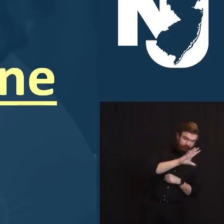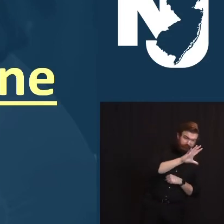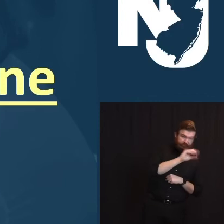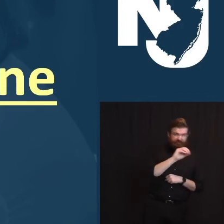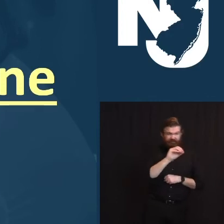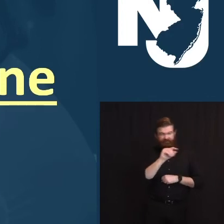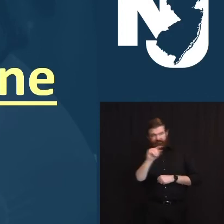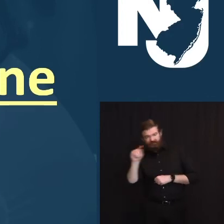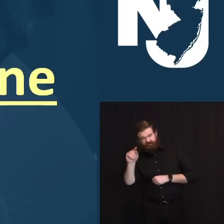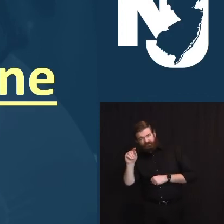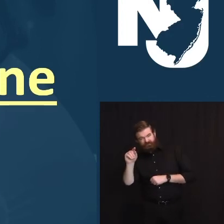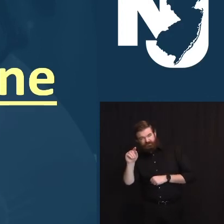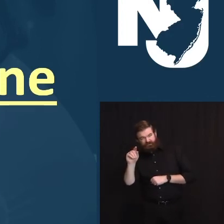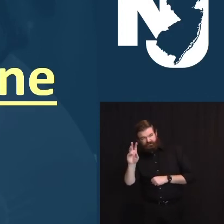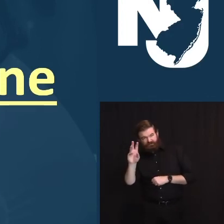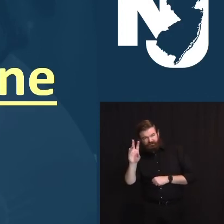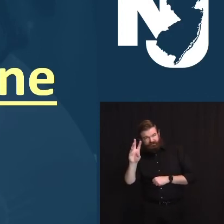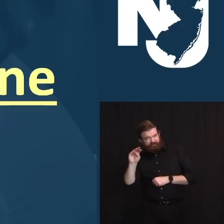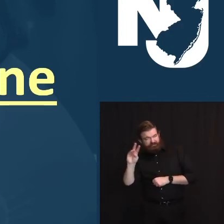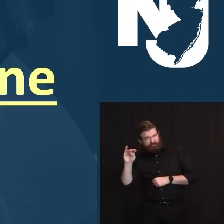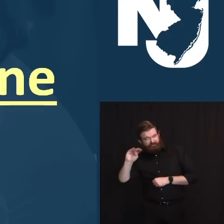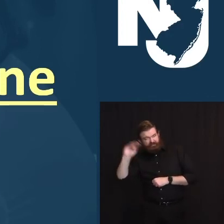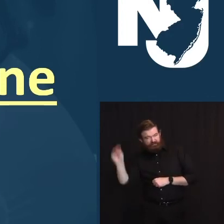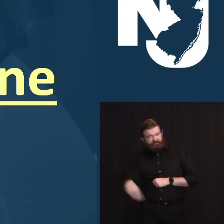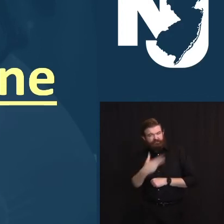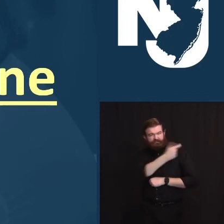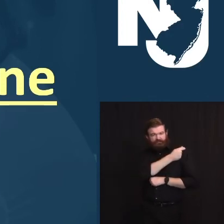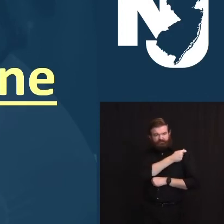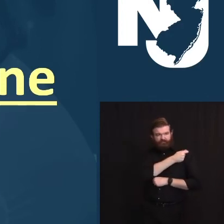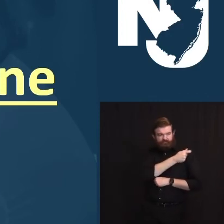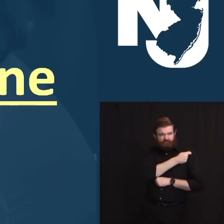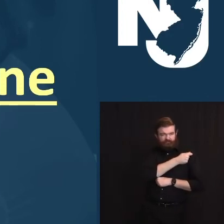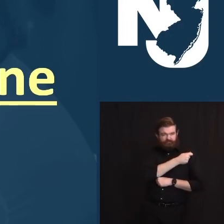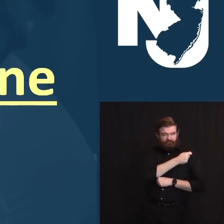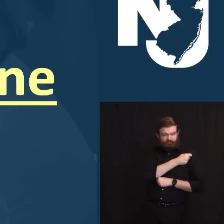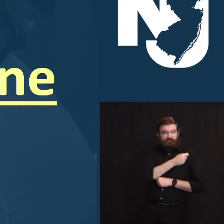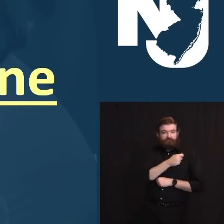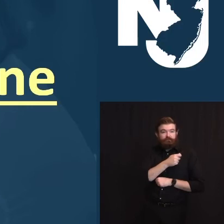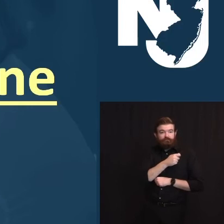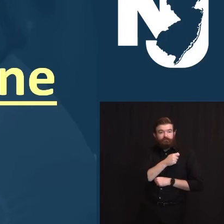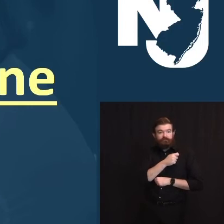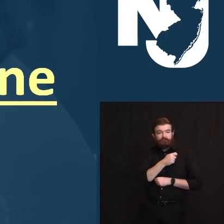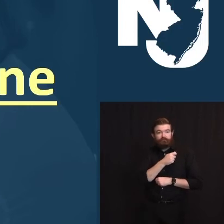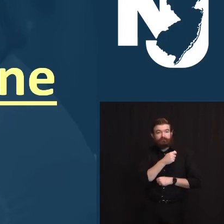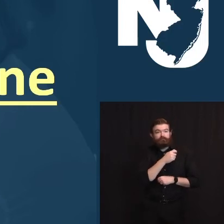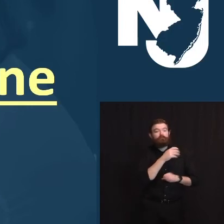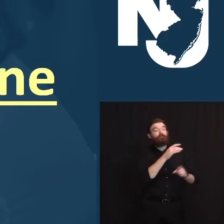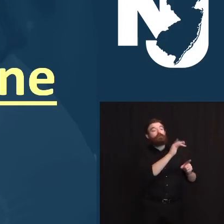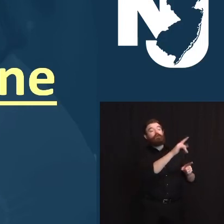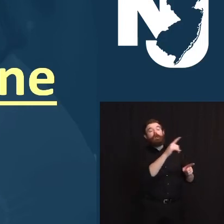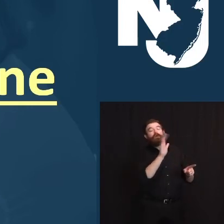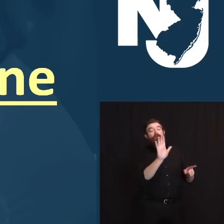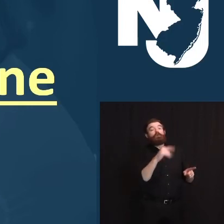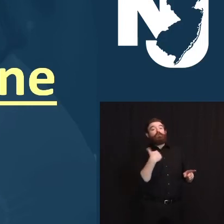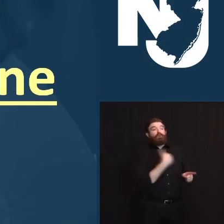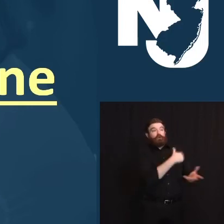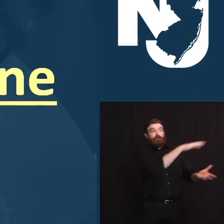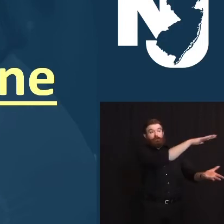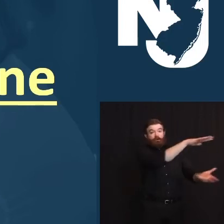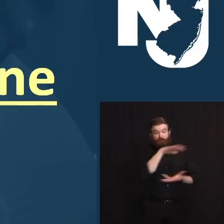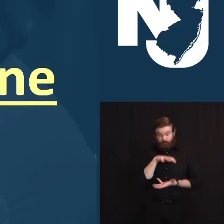at, of these into the arms of residents already. When it comes to the vaccines distributed to our pharmacy partners, that